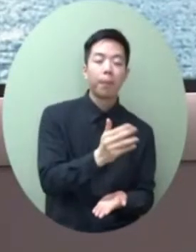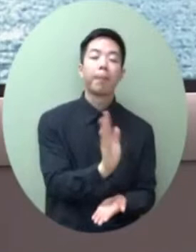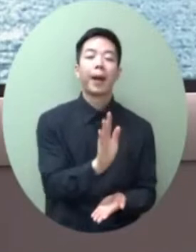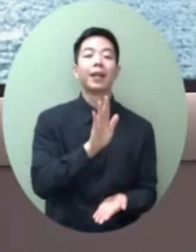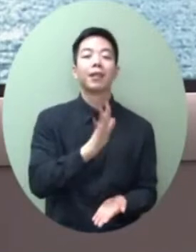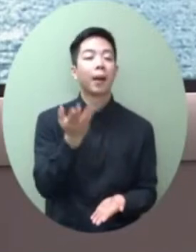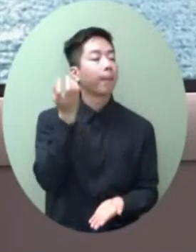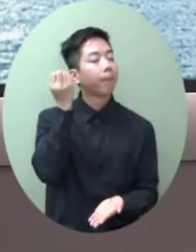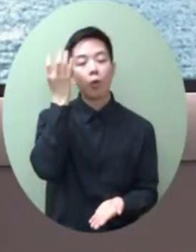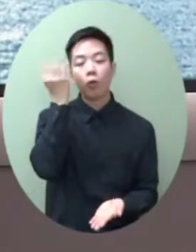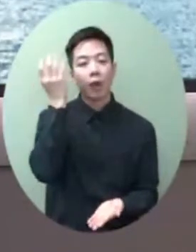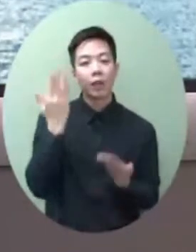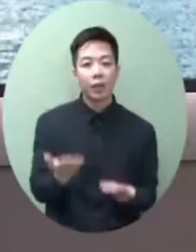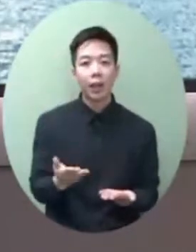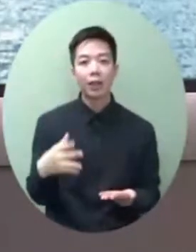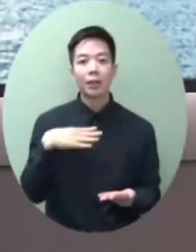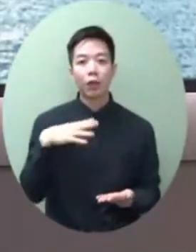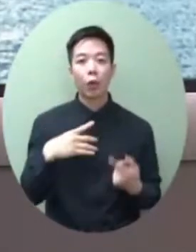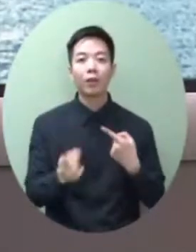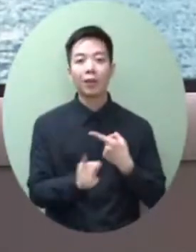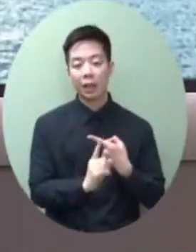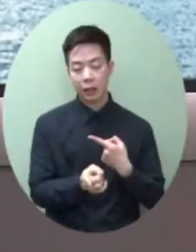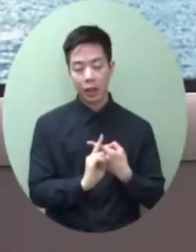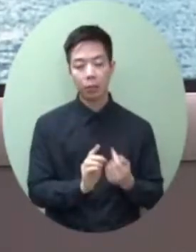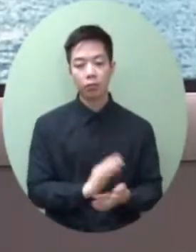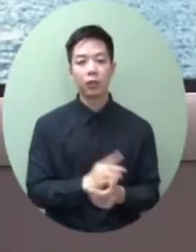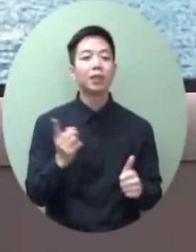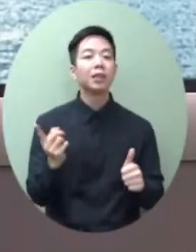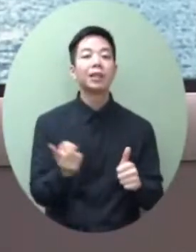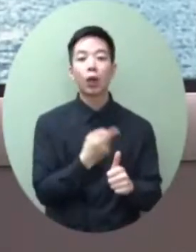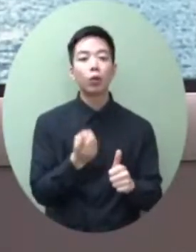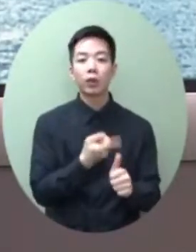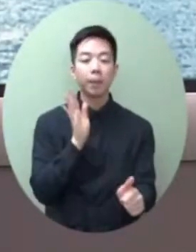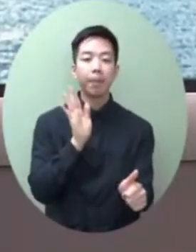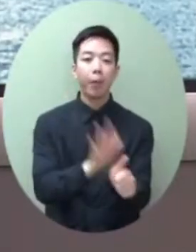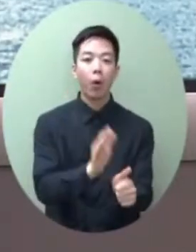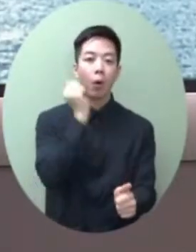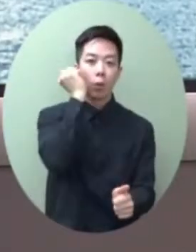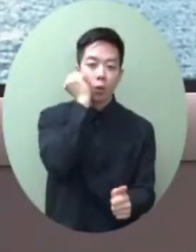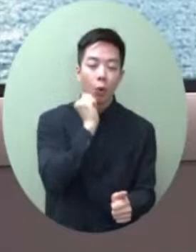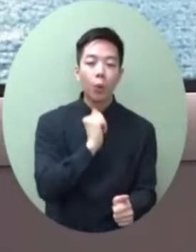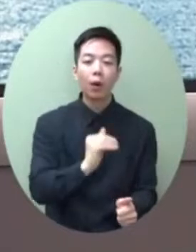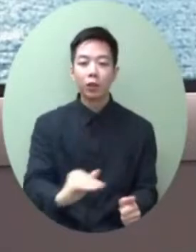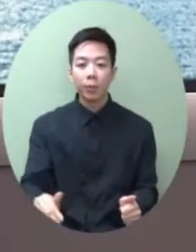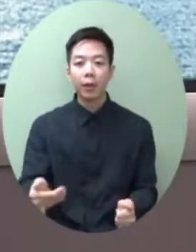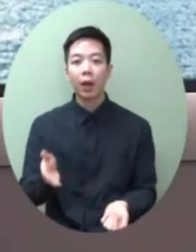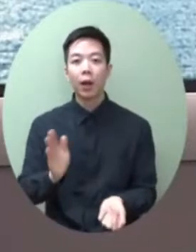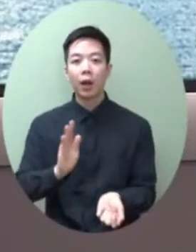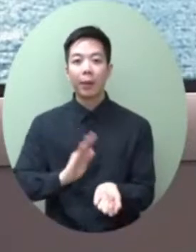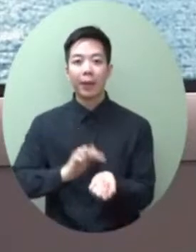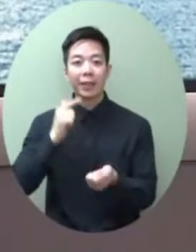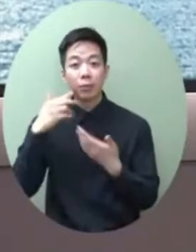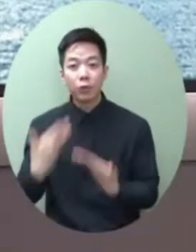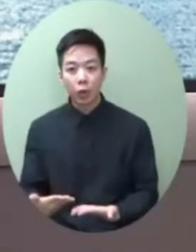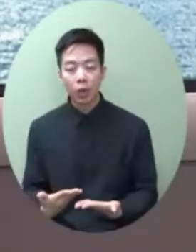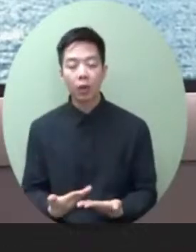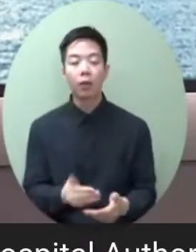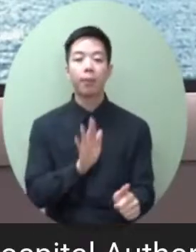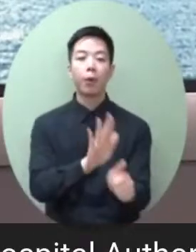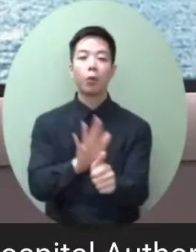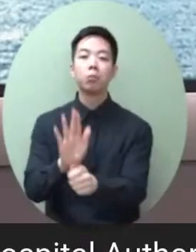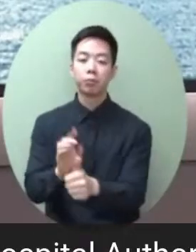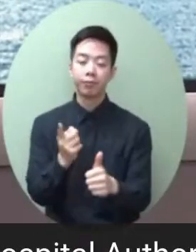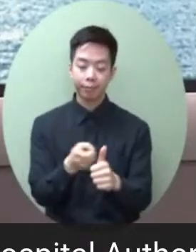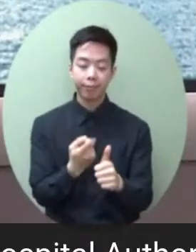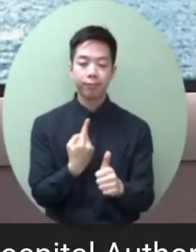in this critical moment, we need to reserve our limited medical resources to patients who are most